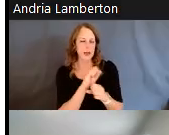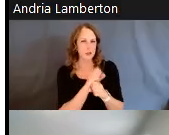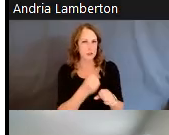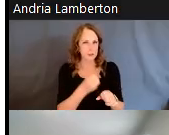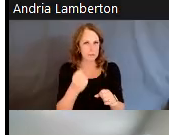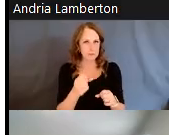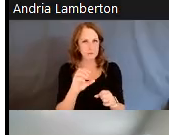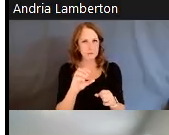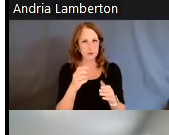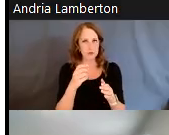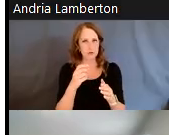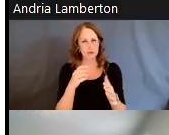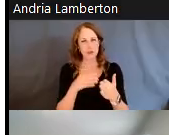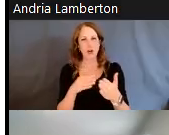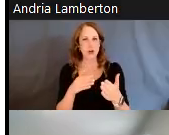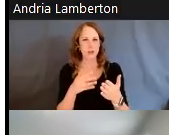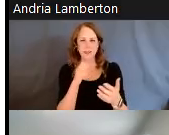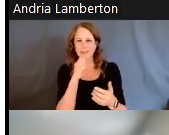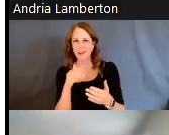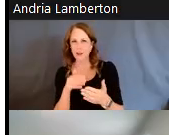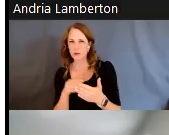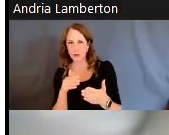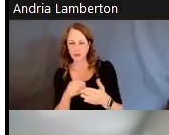charge? Well, the first thing that they have to do